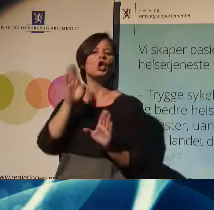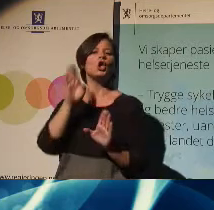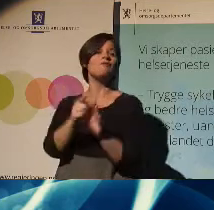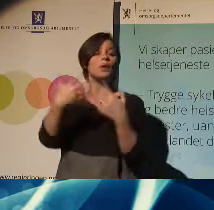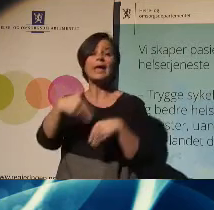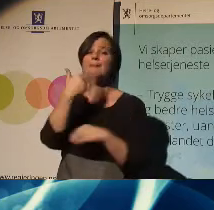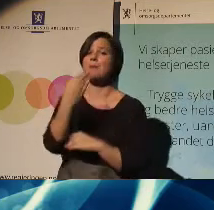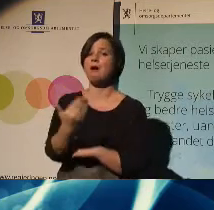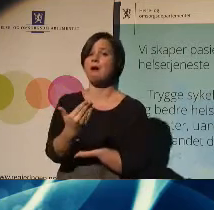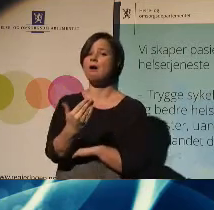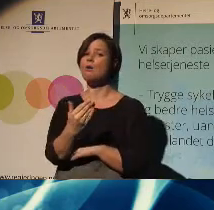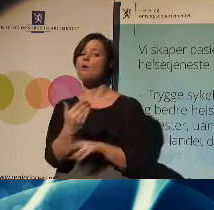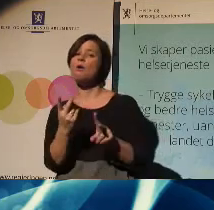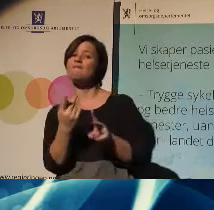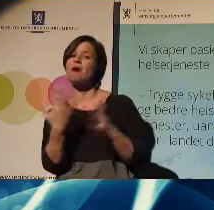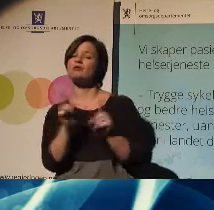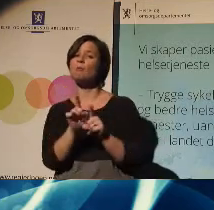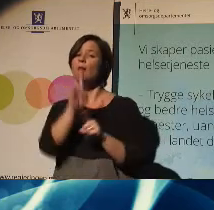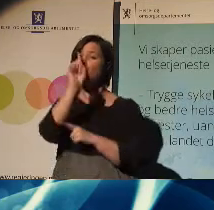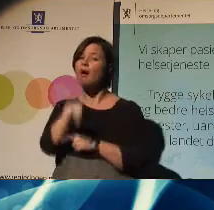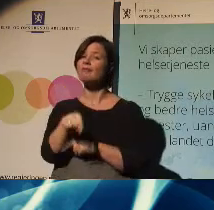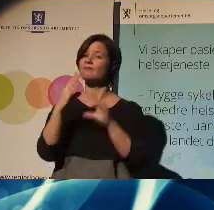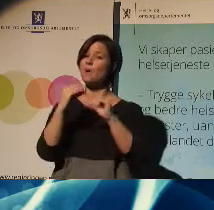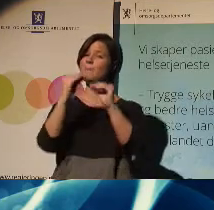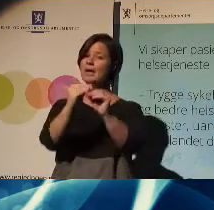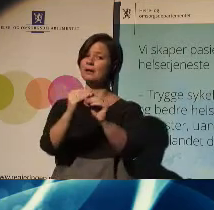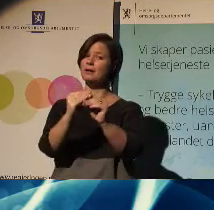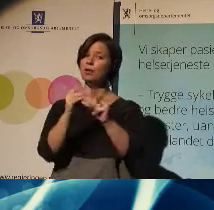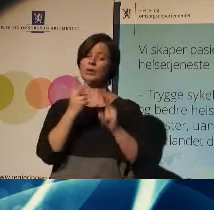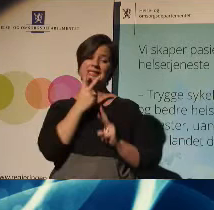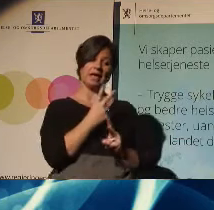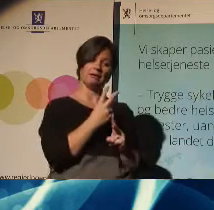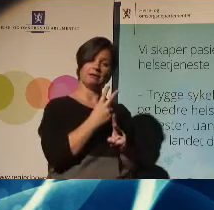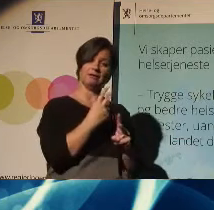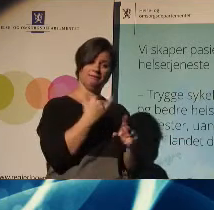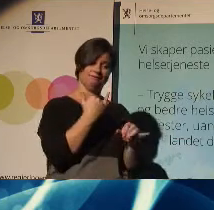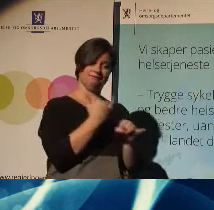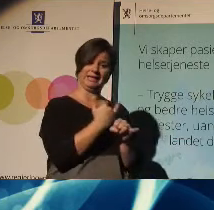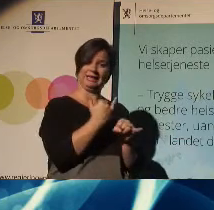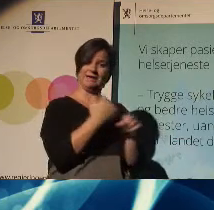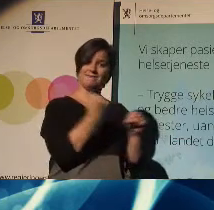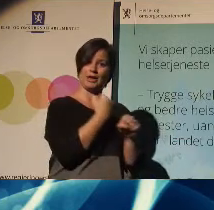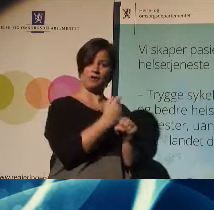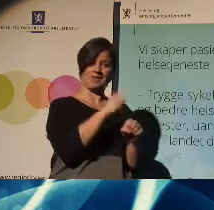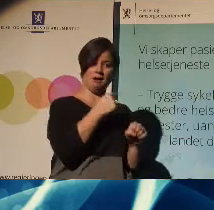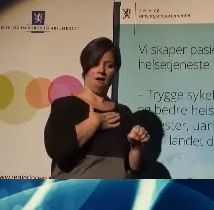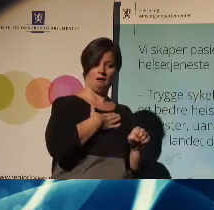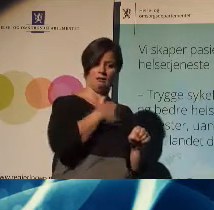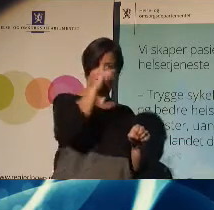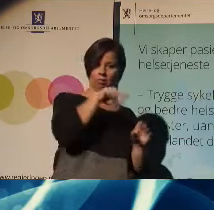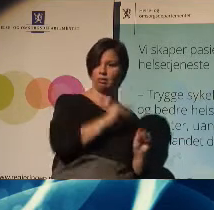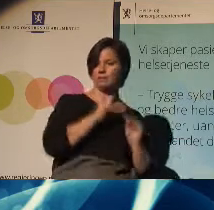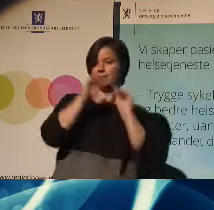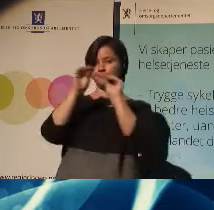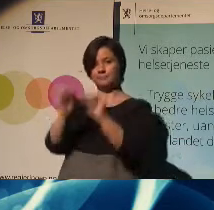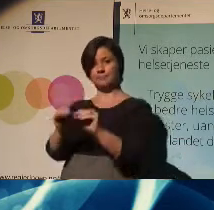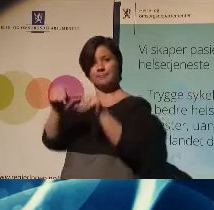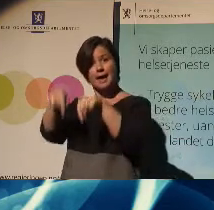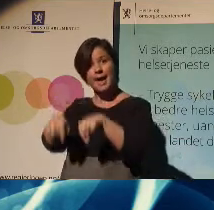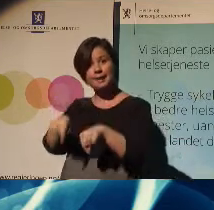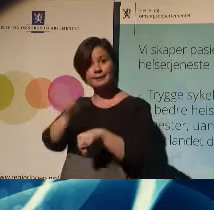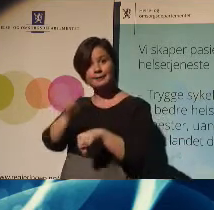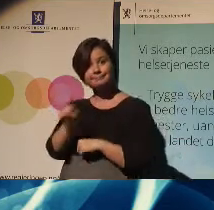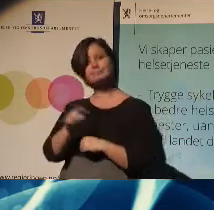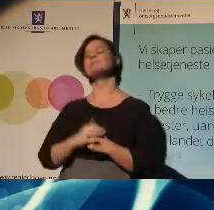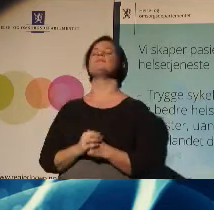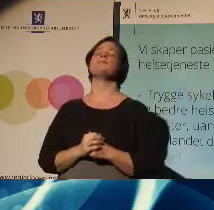be improved. And some of the toolboxes that we have might be able to use, here. And we're hoping, this